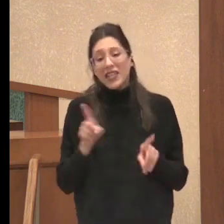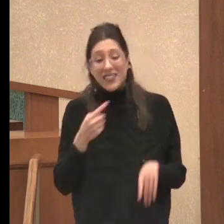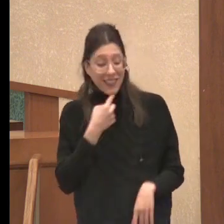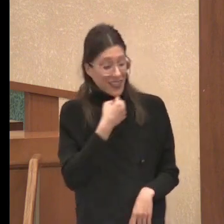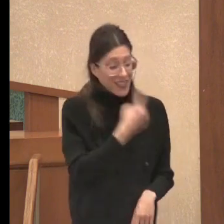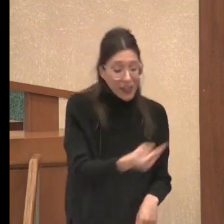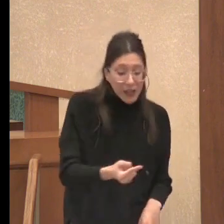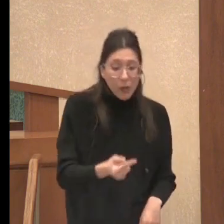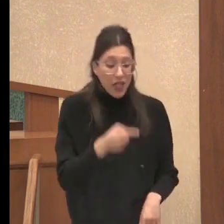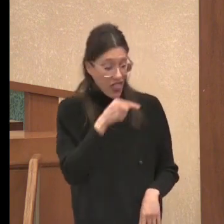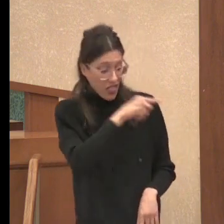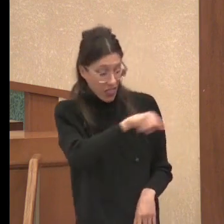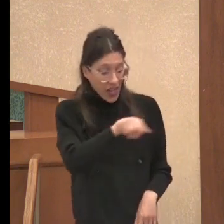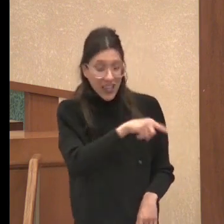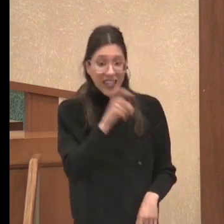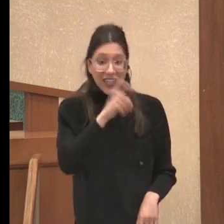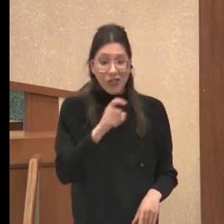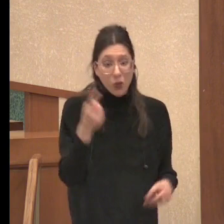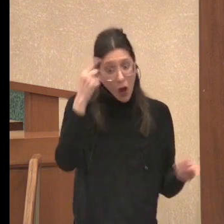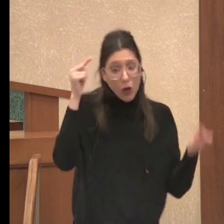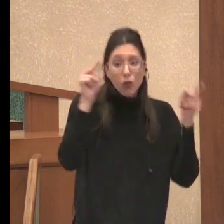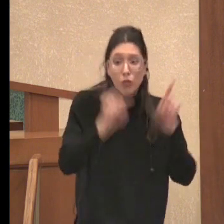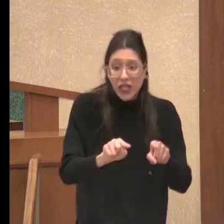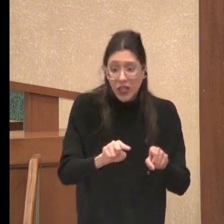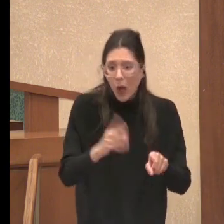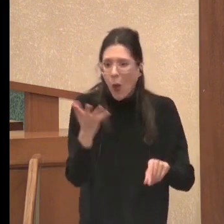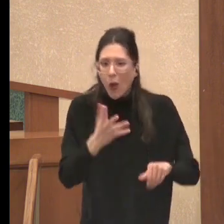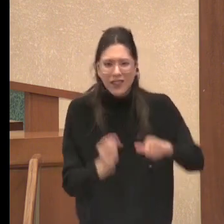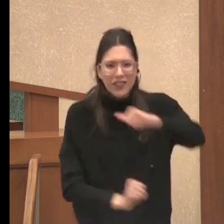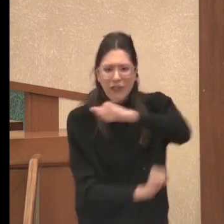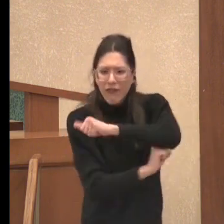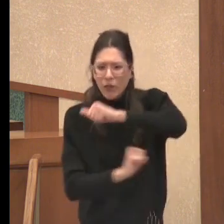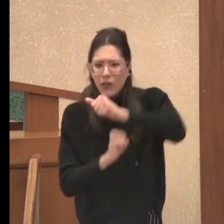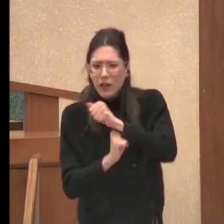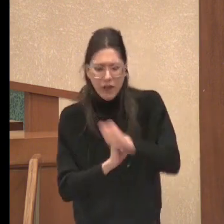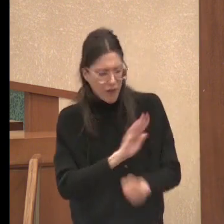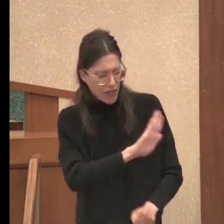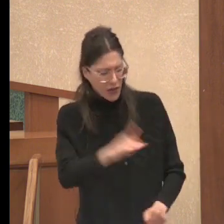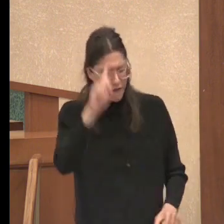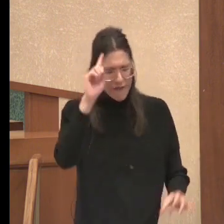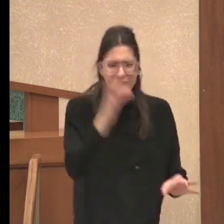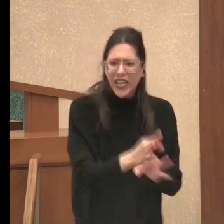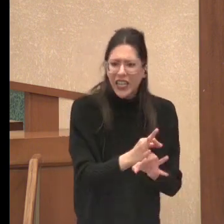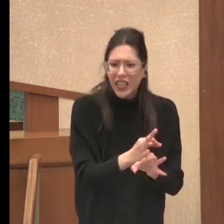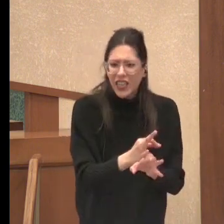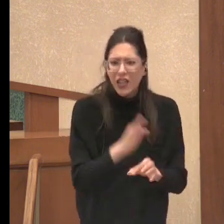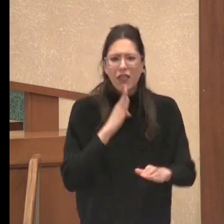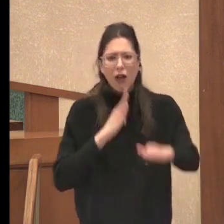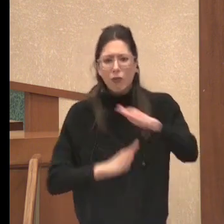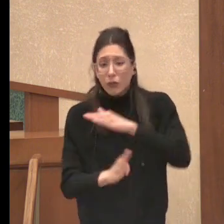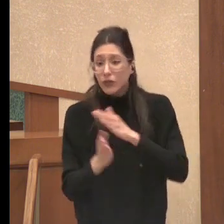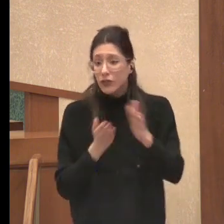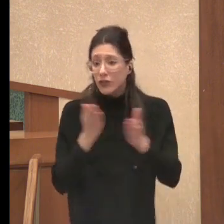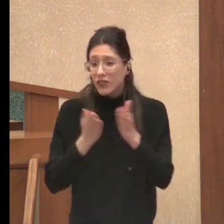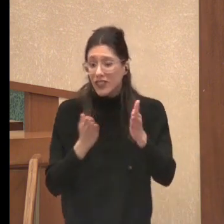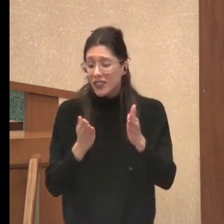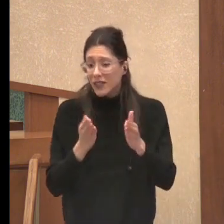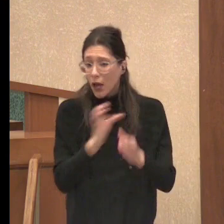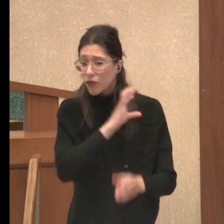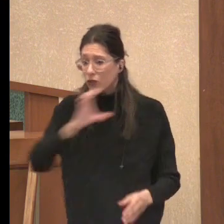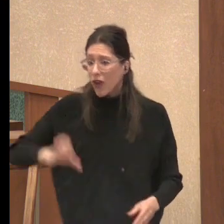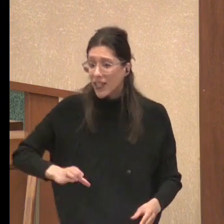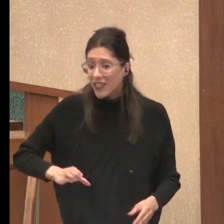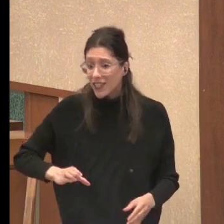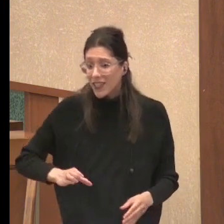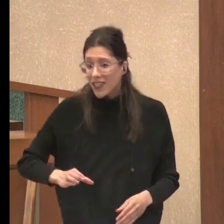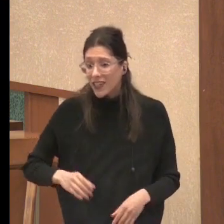they need to agree on what is the foundation of their faith, the humble service of Christ, who